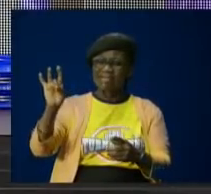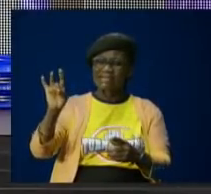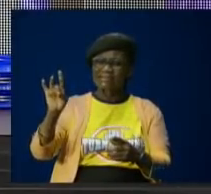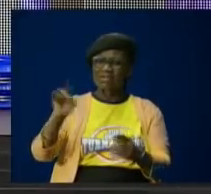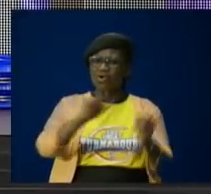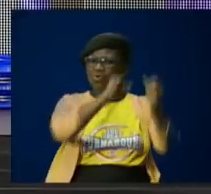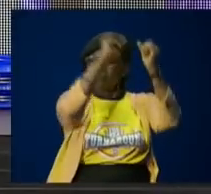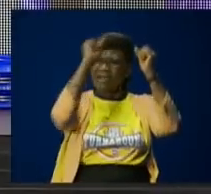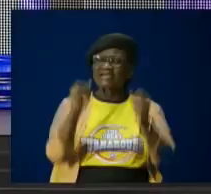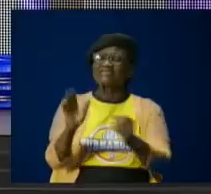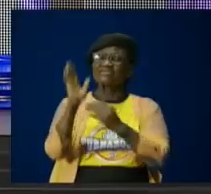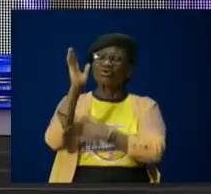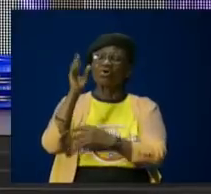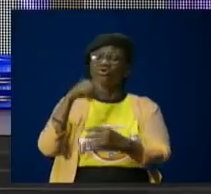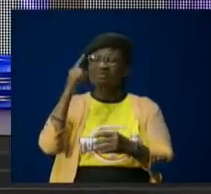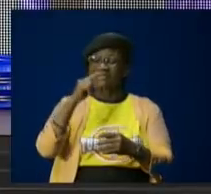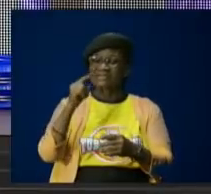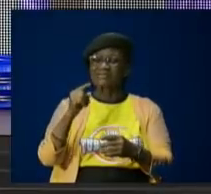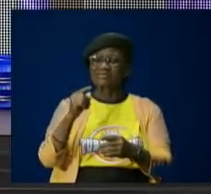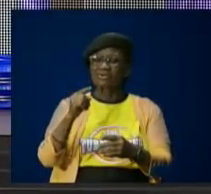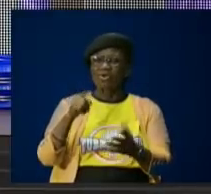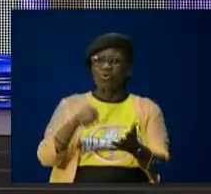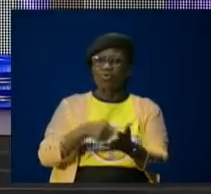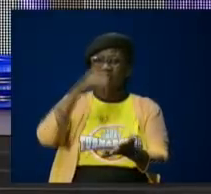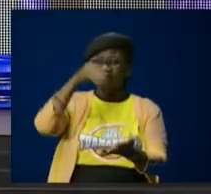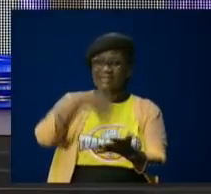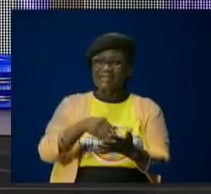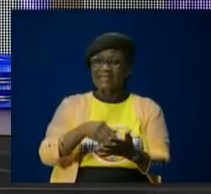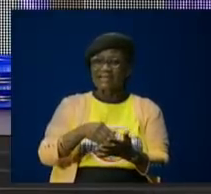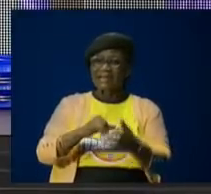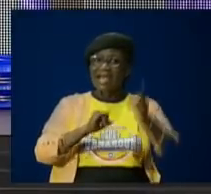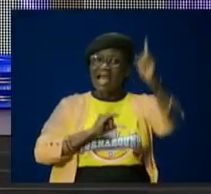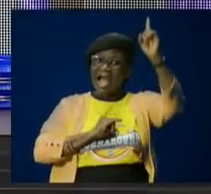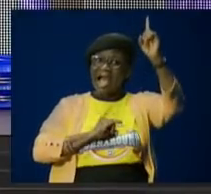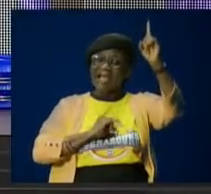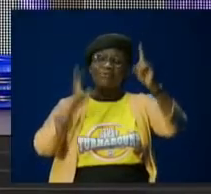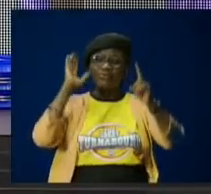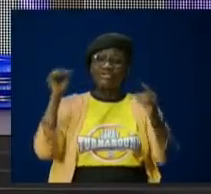said, once again, I will shake the heavens.